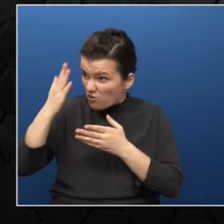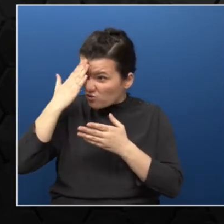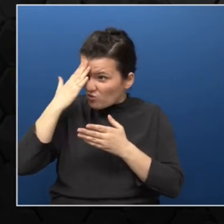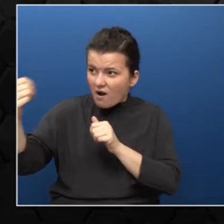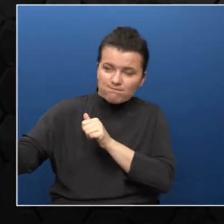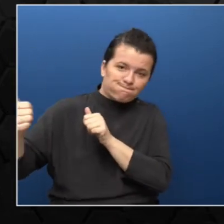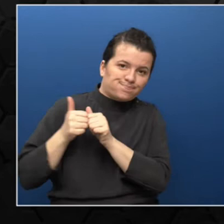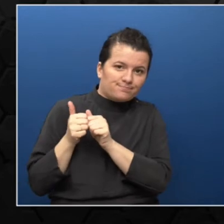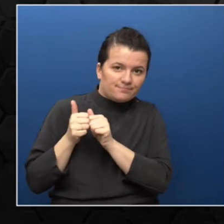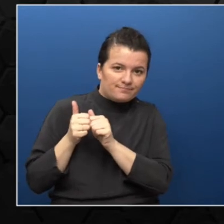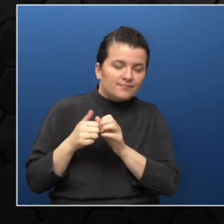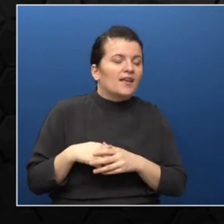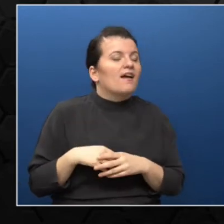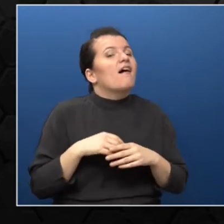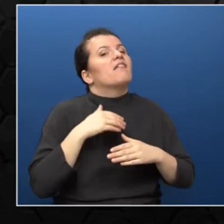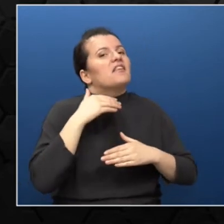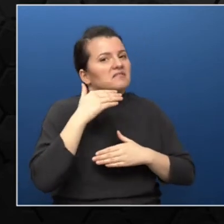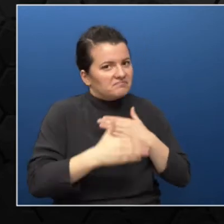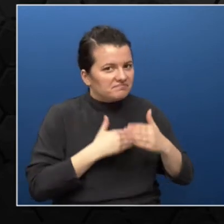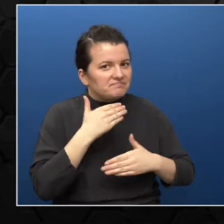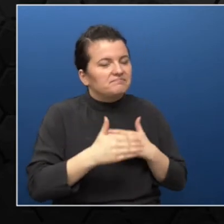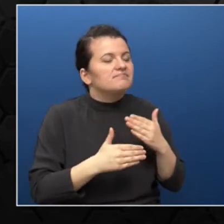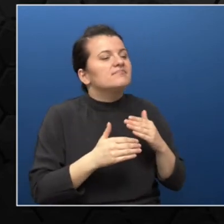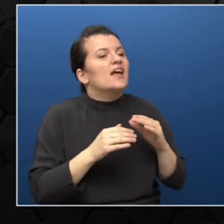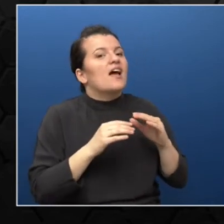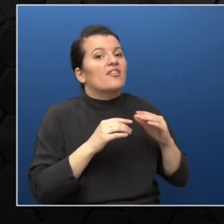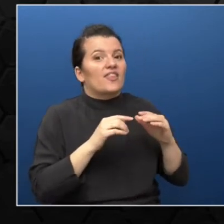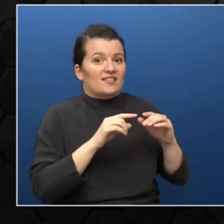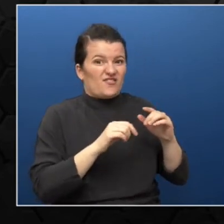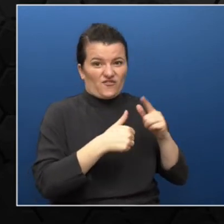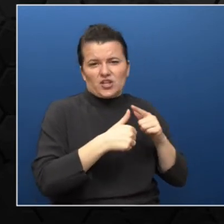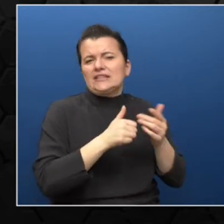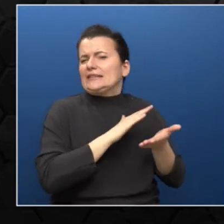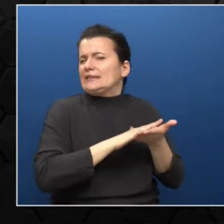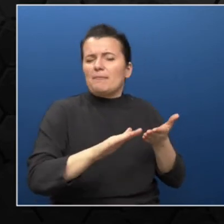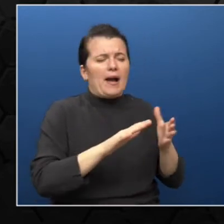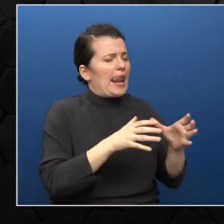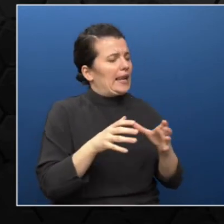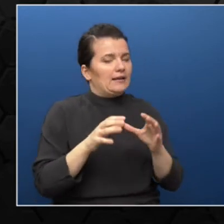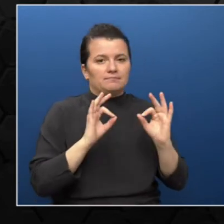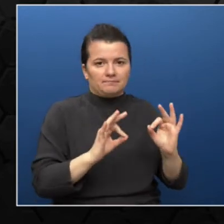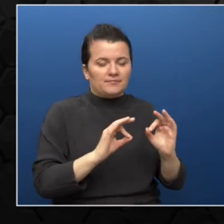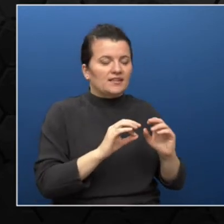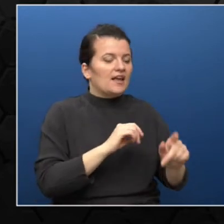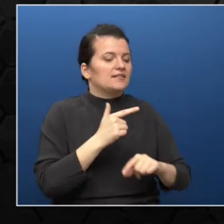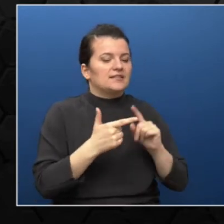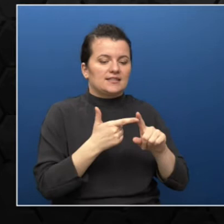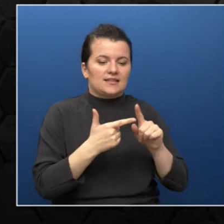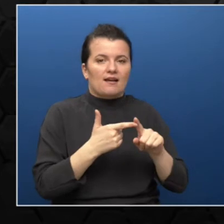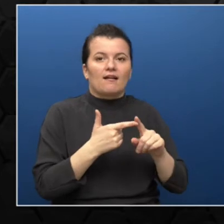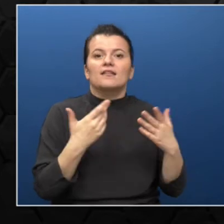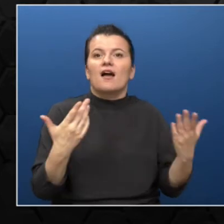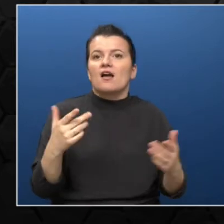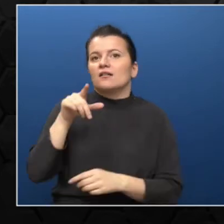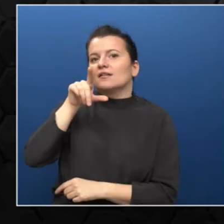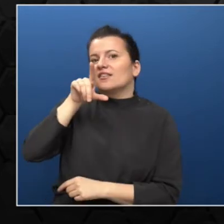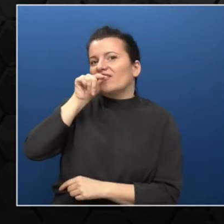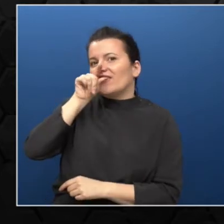Secondly, share what you're going to start by posting to Twitter using the Student AI Conf